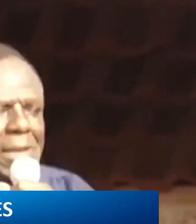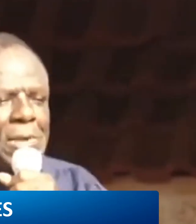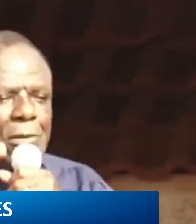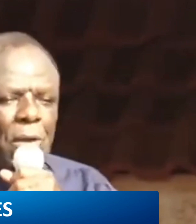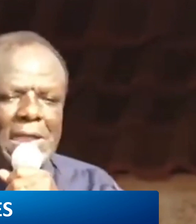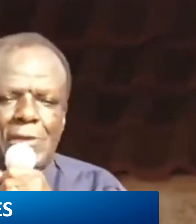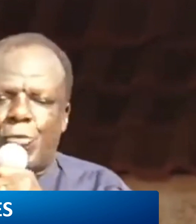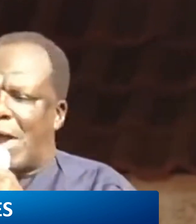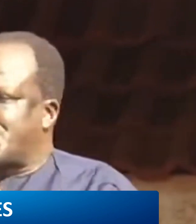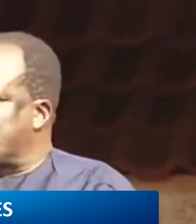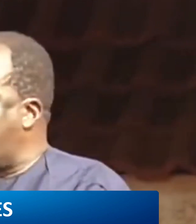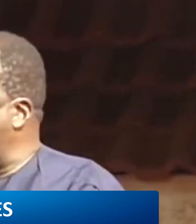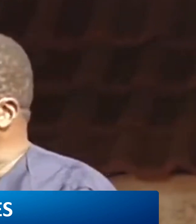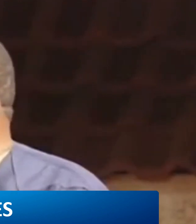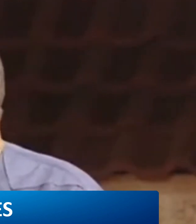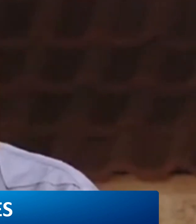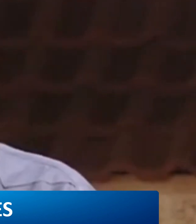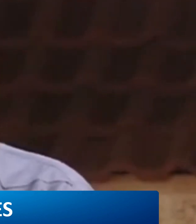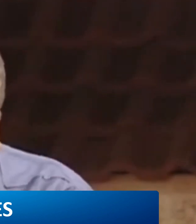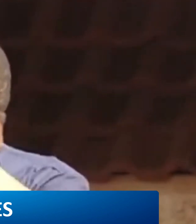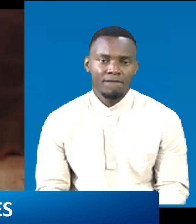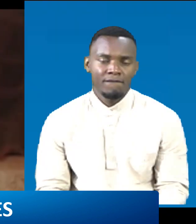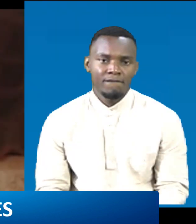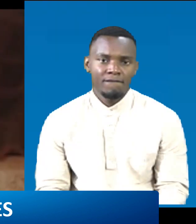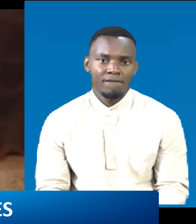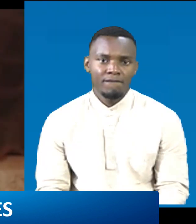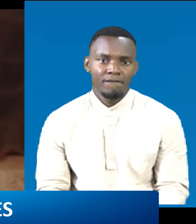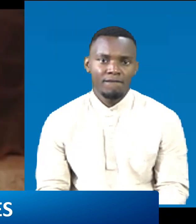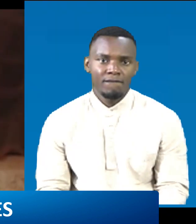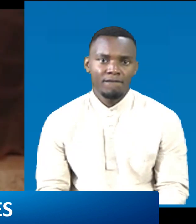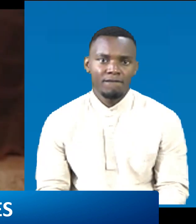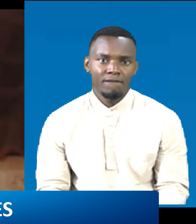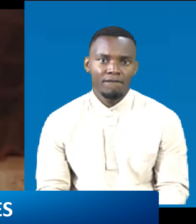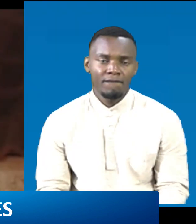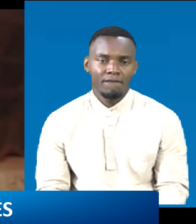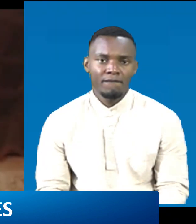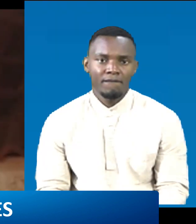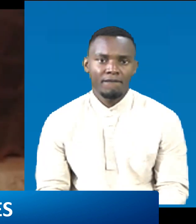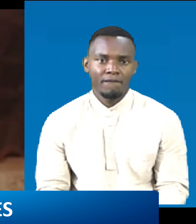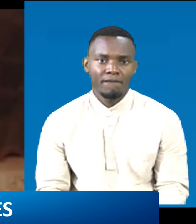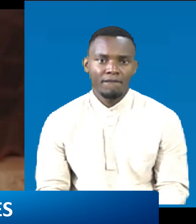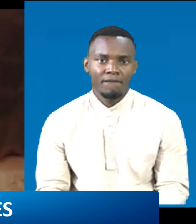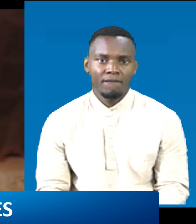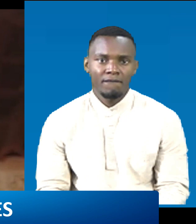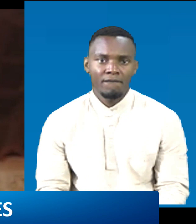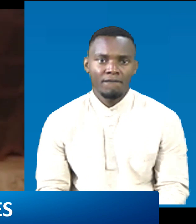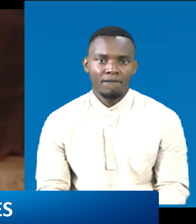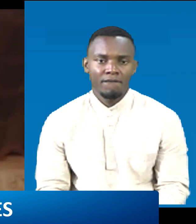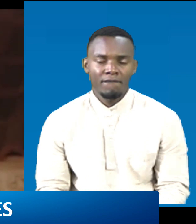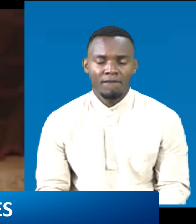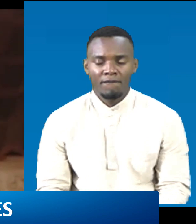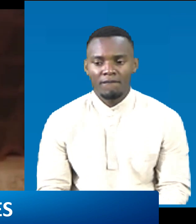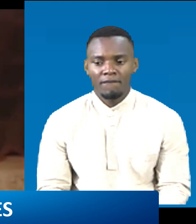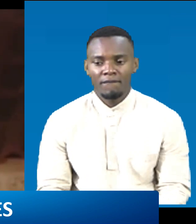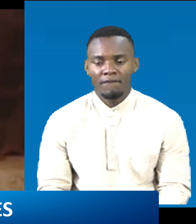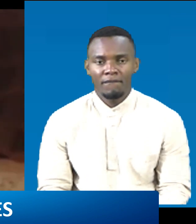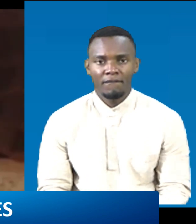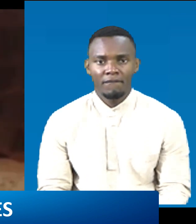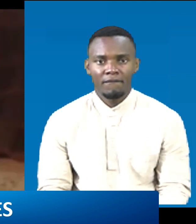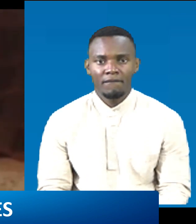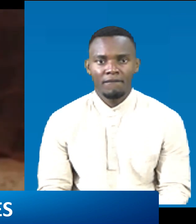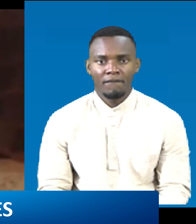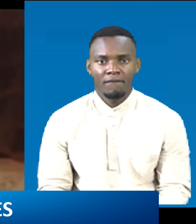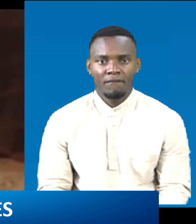Tukikaa hapa na mnajua ile jua ya Turkana, tukikaa hapa hawezi kupeana heshima kwa Raila Amolo